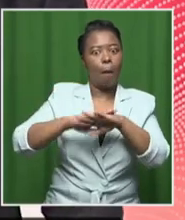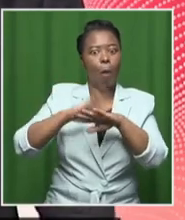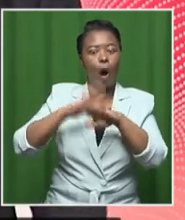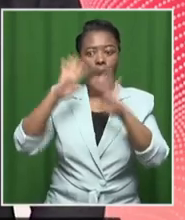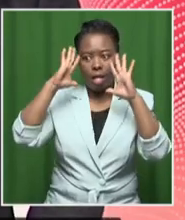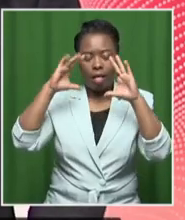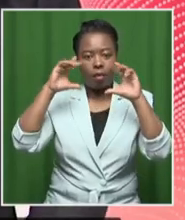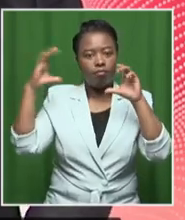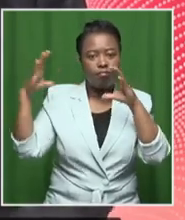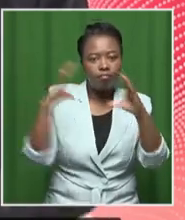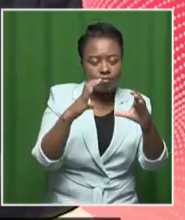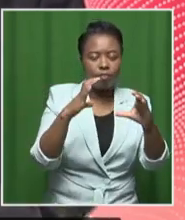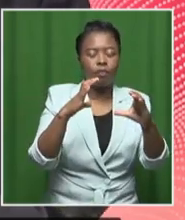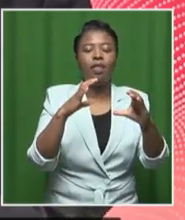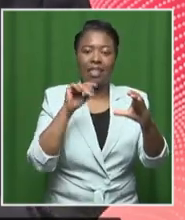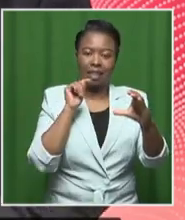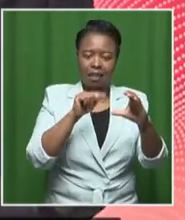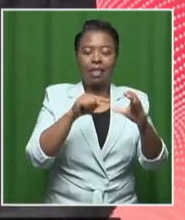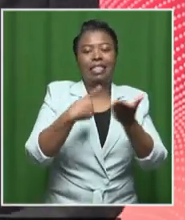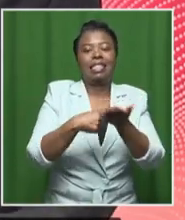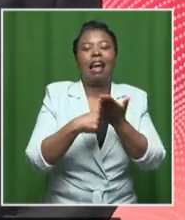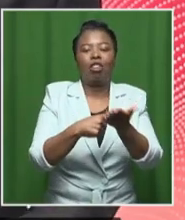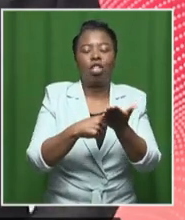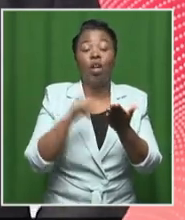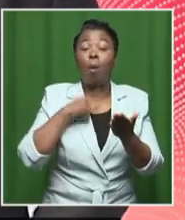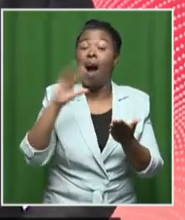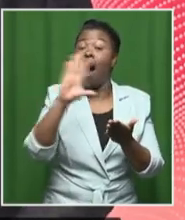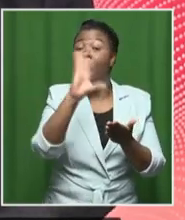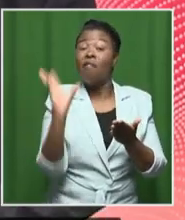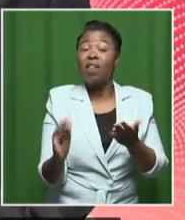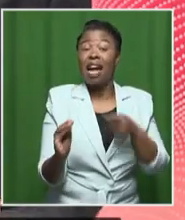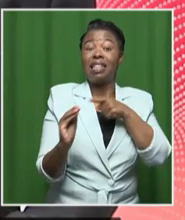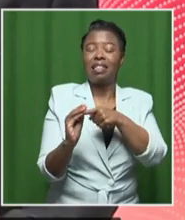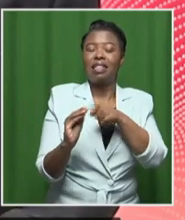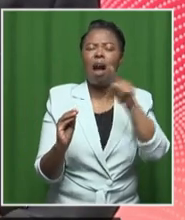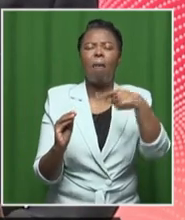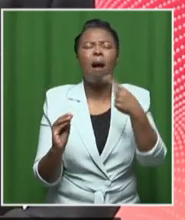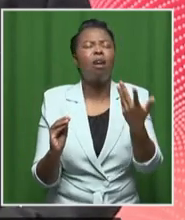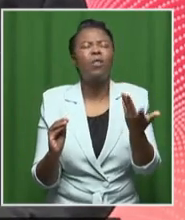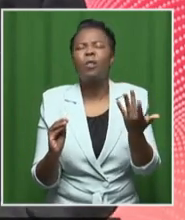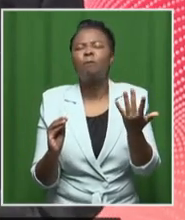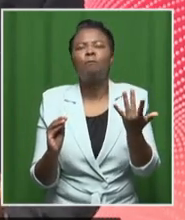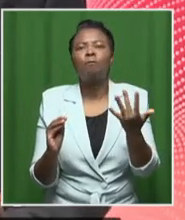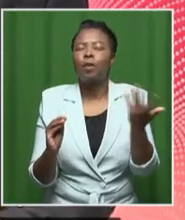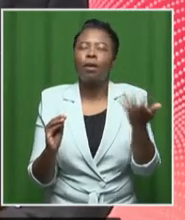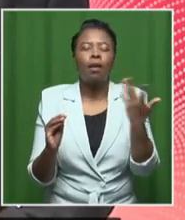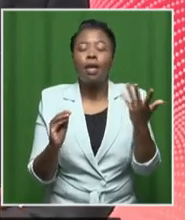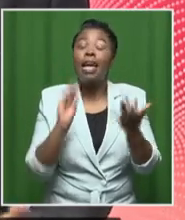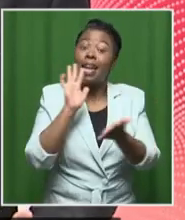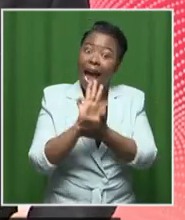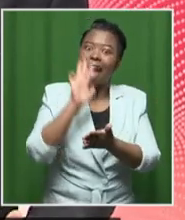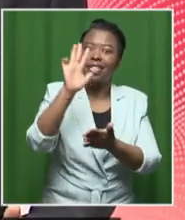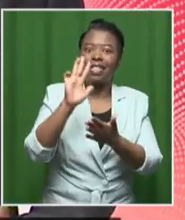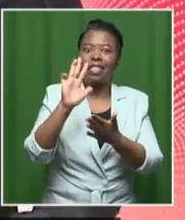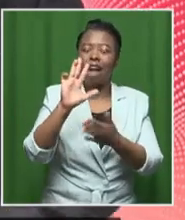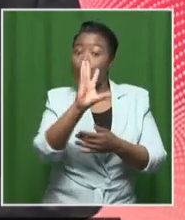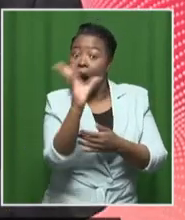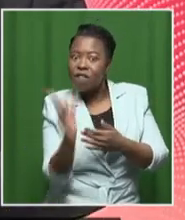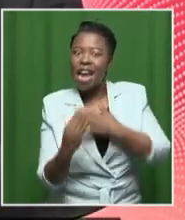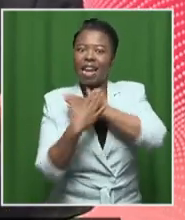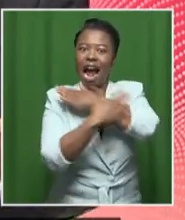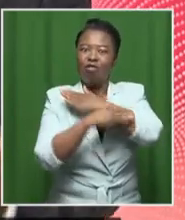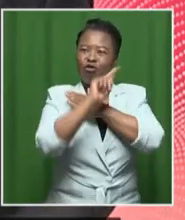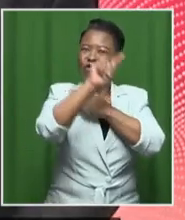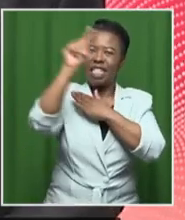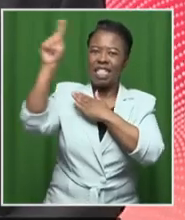in this discussions. Africa is here. There are about 19 countries, African countries,